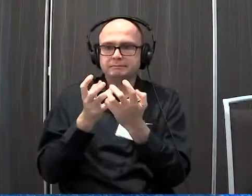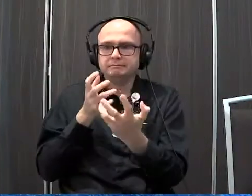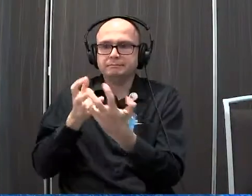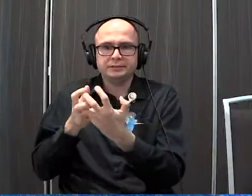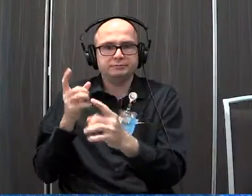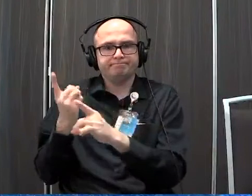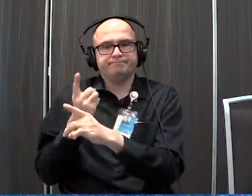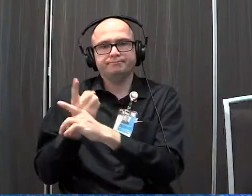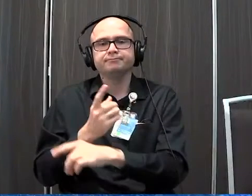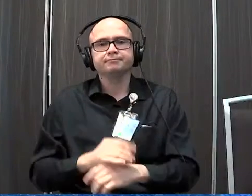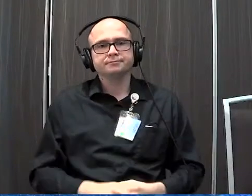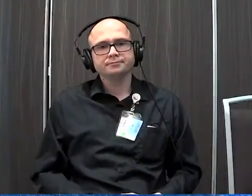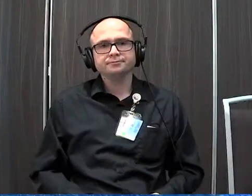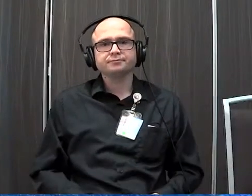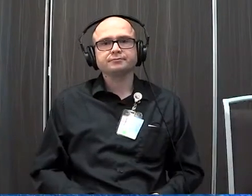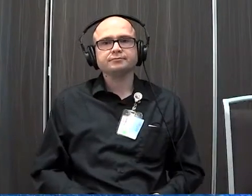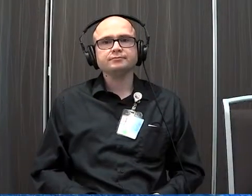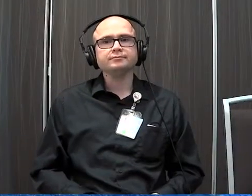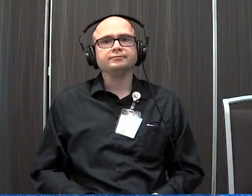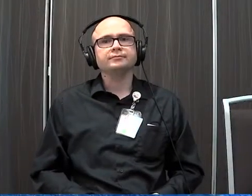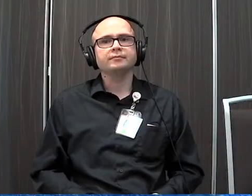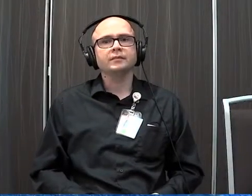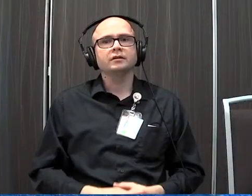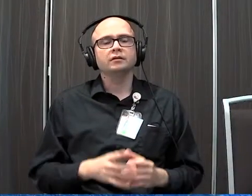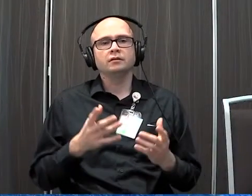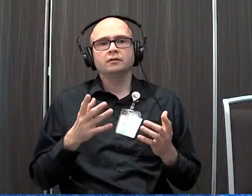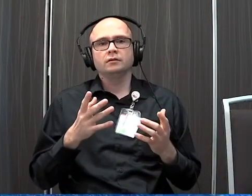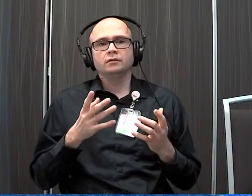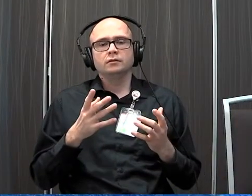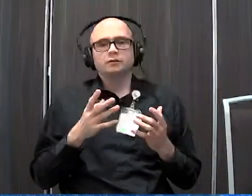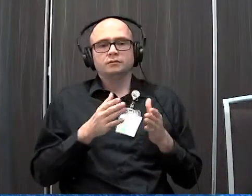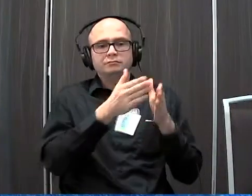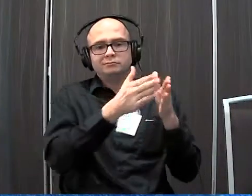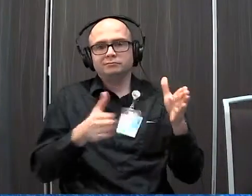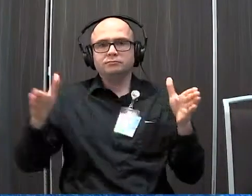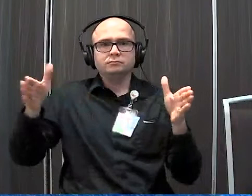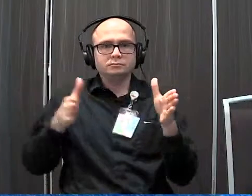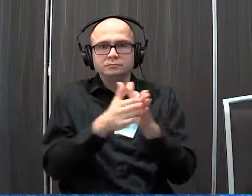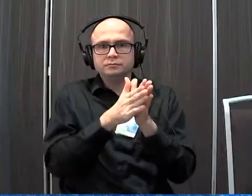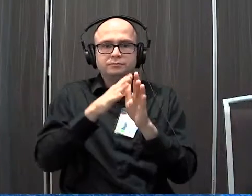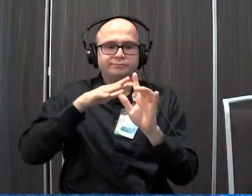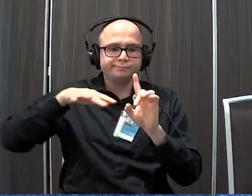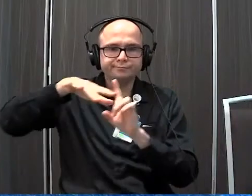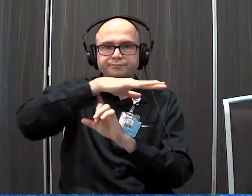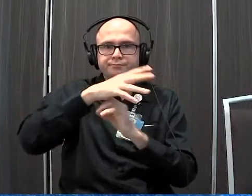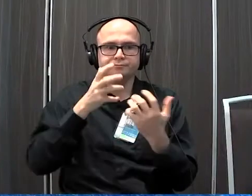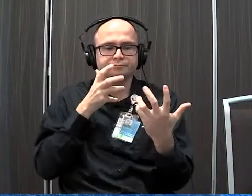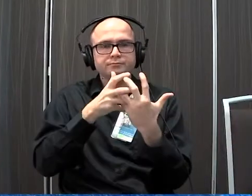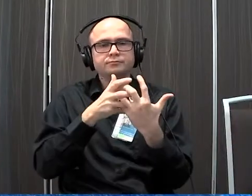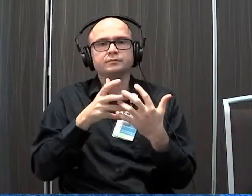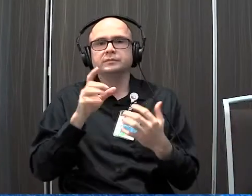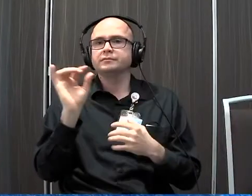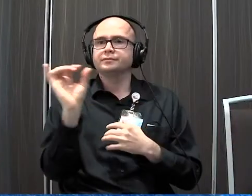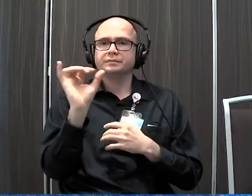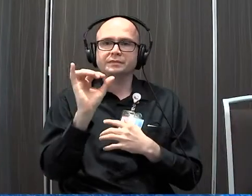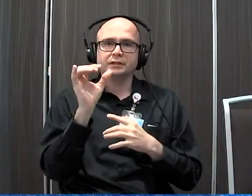those effectively at school. And then also providing a wide range of environmental accommodations, so such as